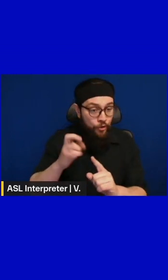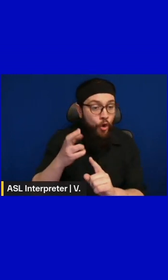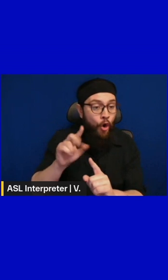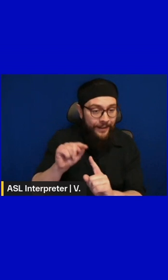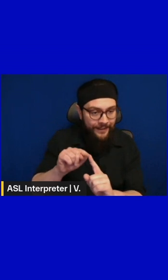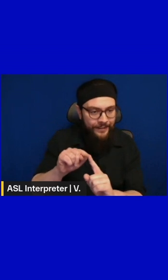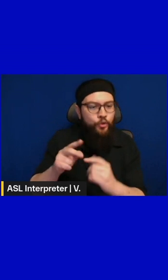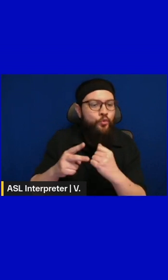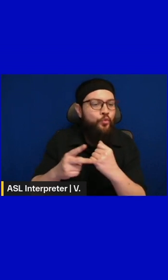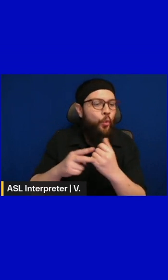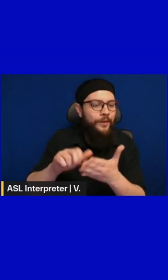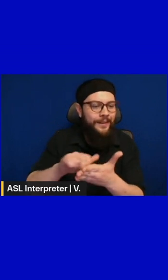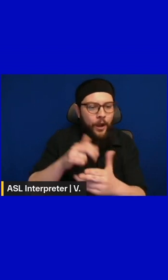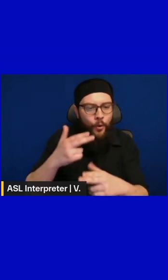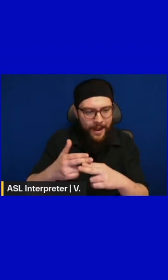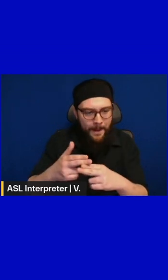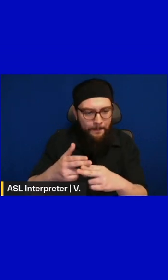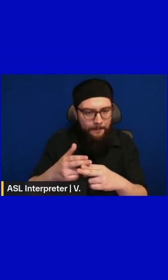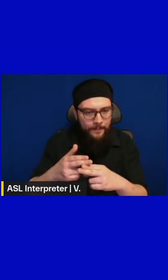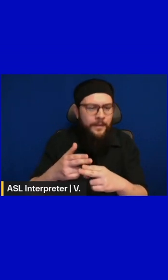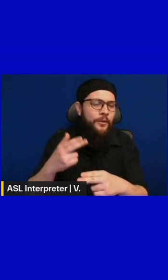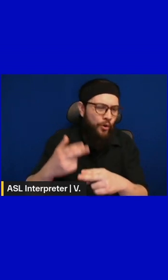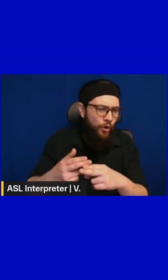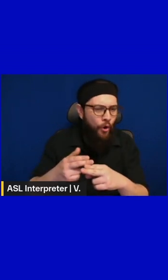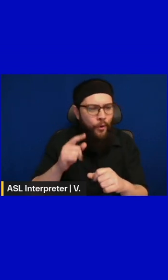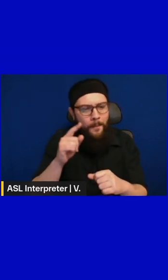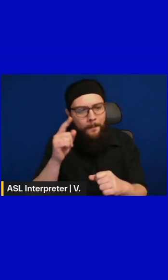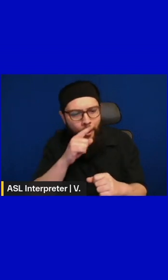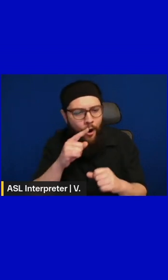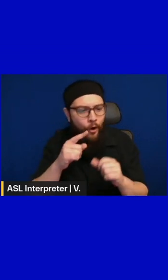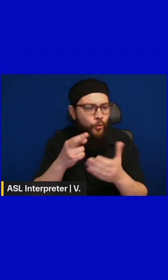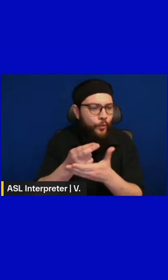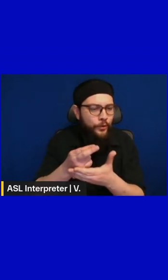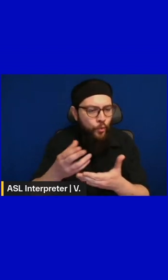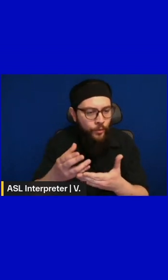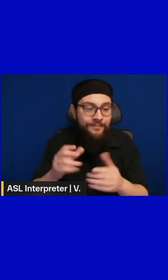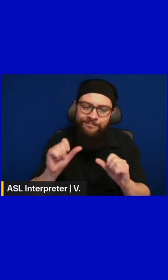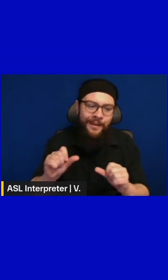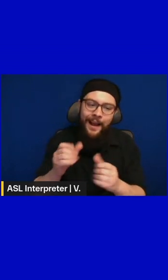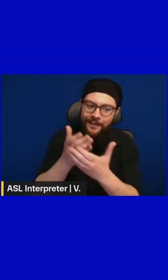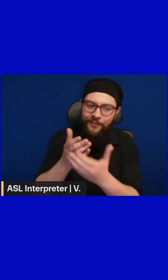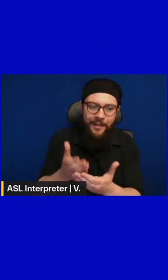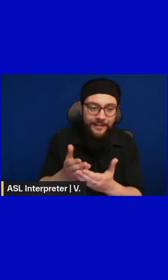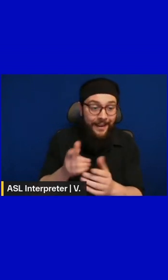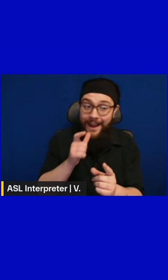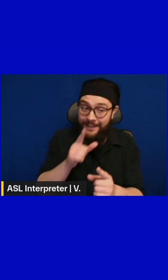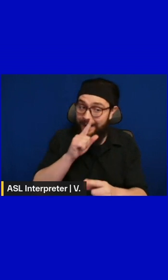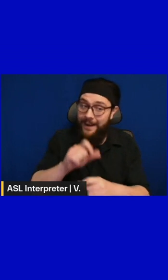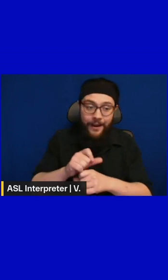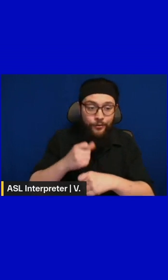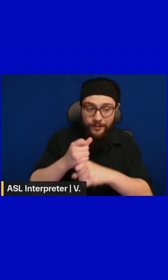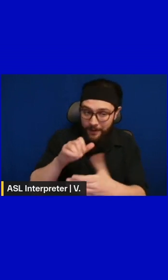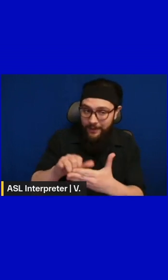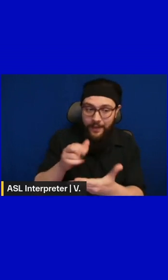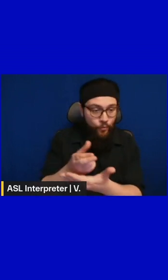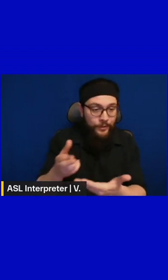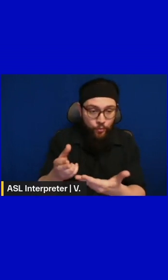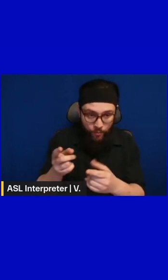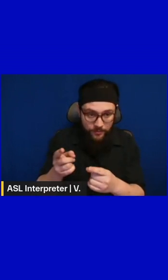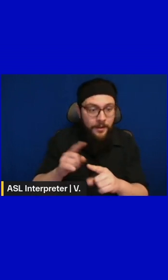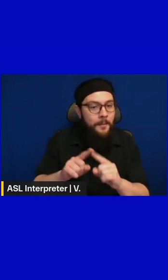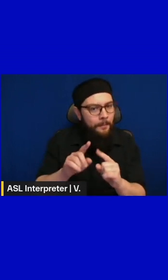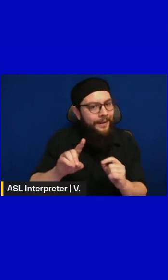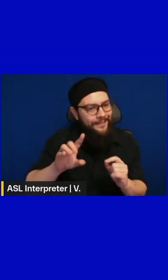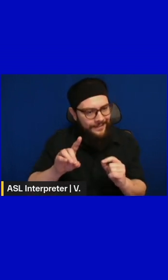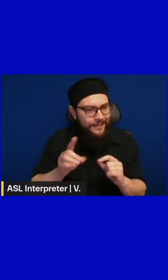that name should be mocked resource. And I can validate that without creating the actual resource, that it did run